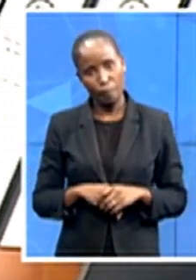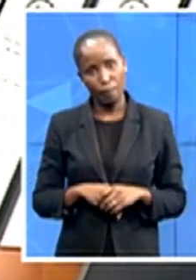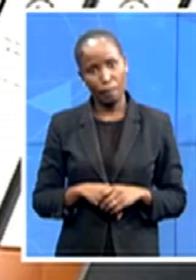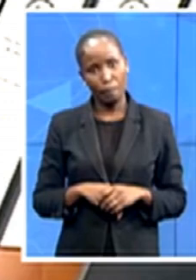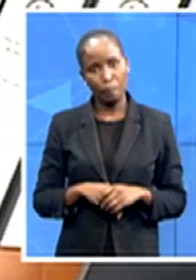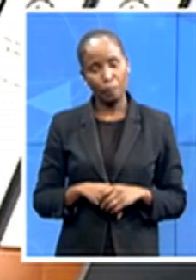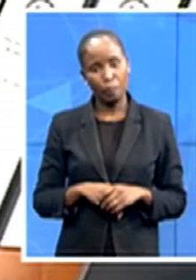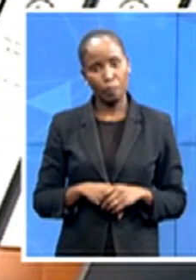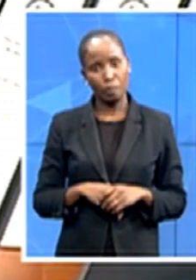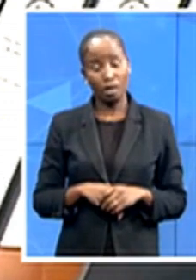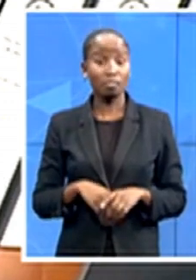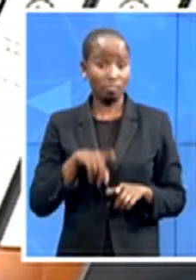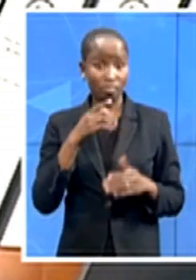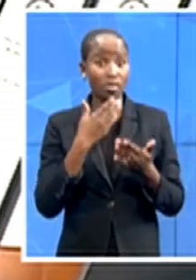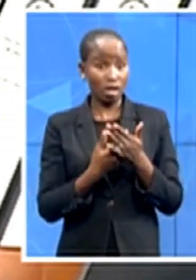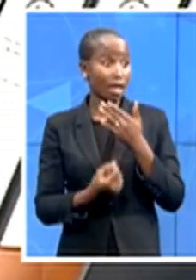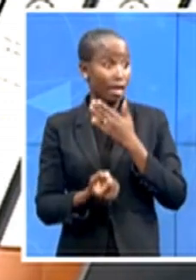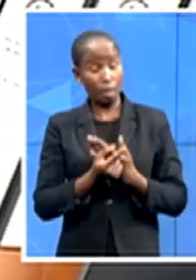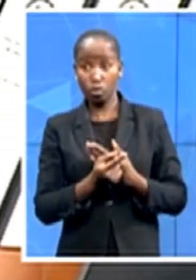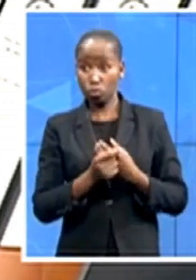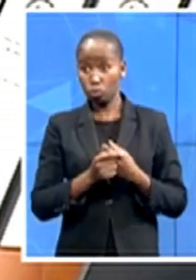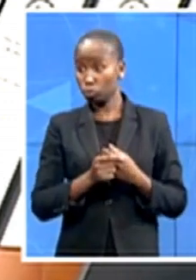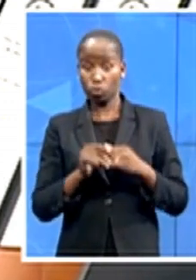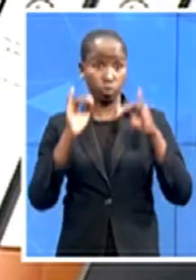and that would have been the end of it.